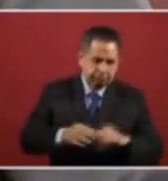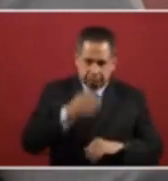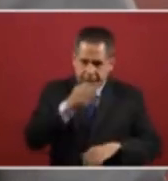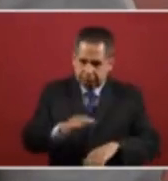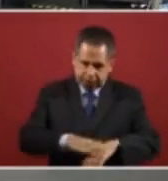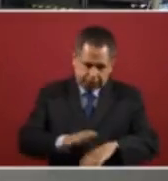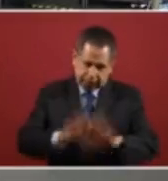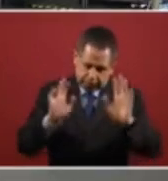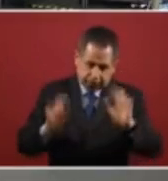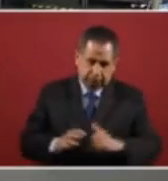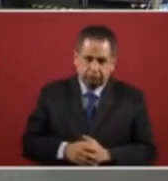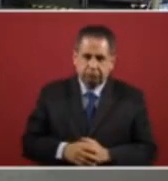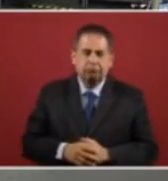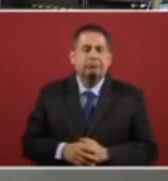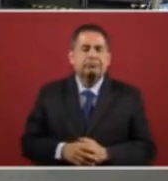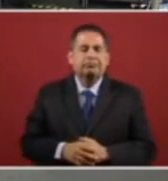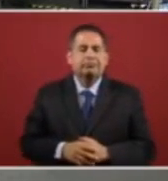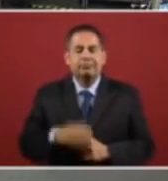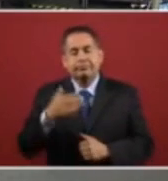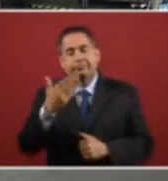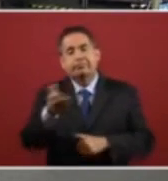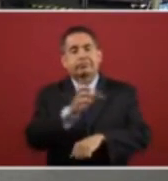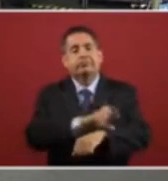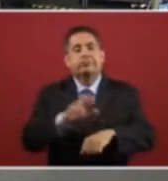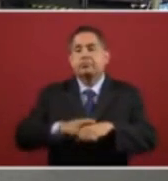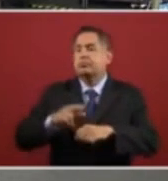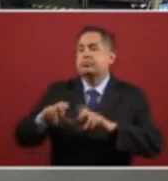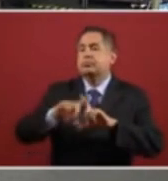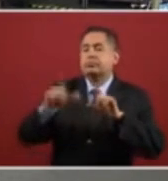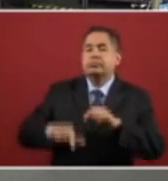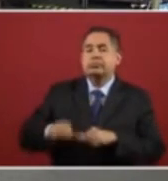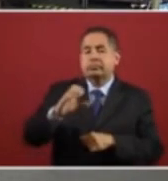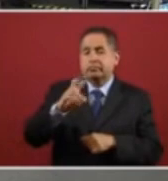Usually I used to go in the front because those come earlier, but now we're starting in the back.